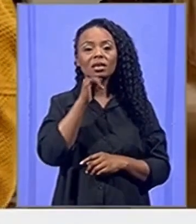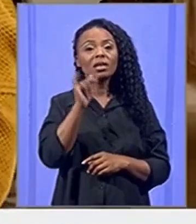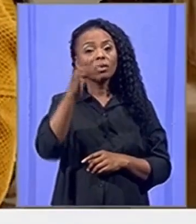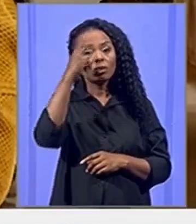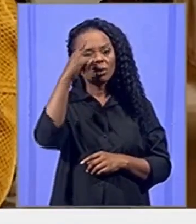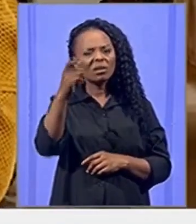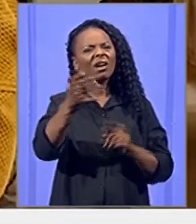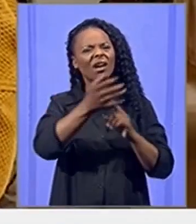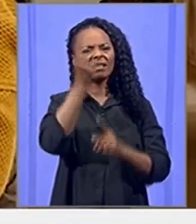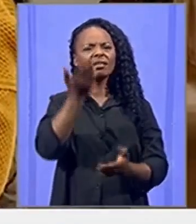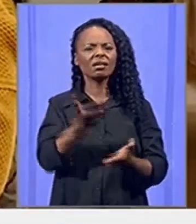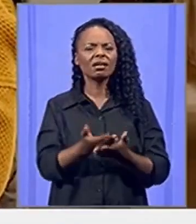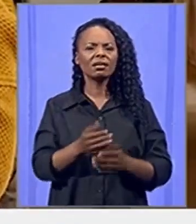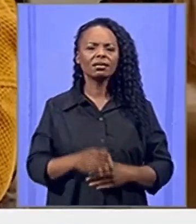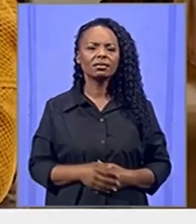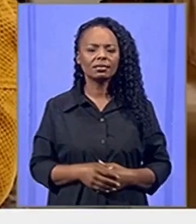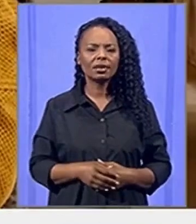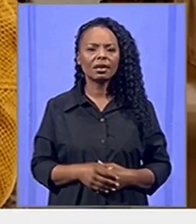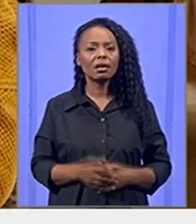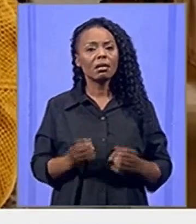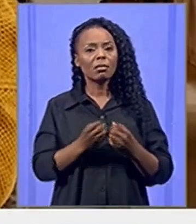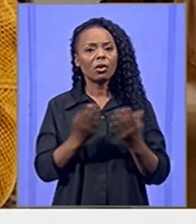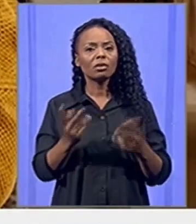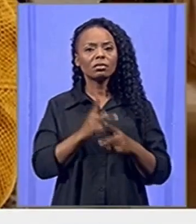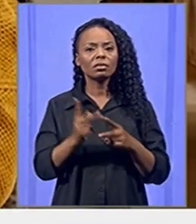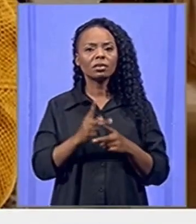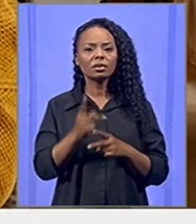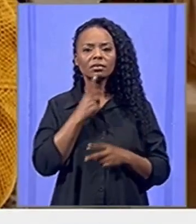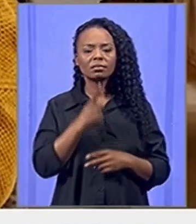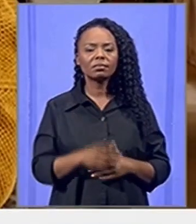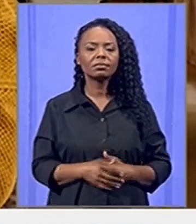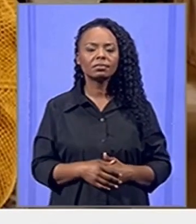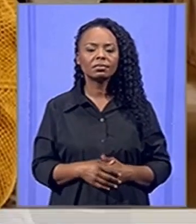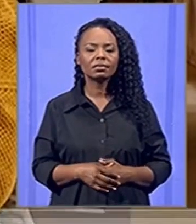Bahlophisi ba mokete ona ba re o reretswe ho hlohla